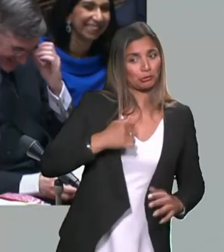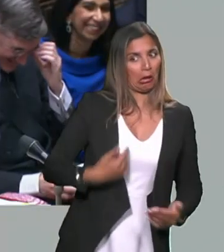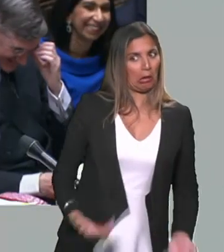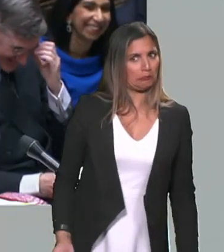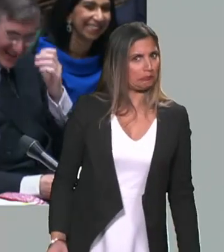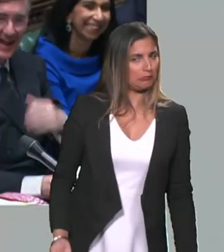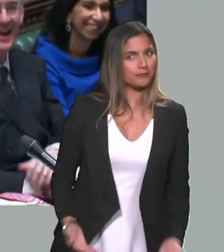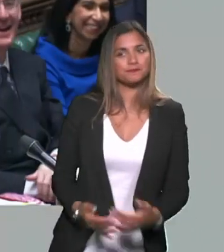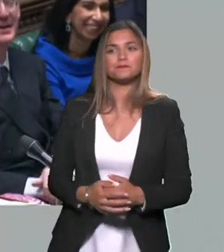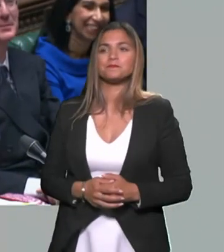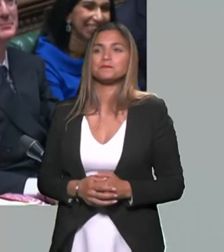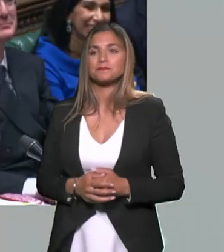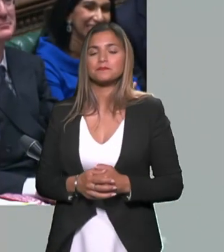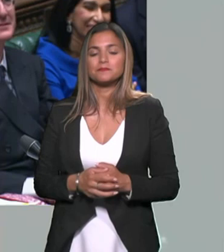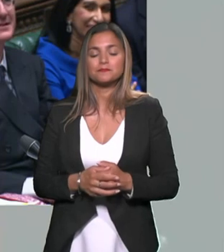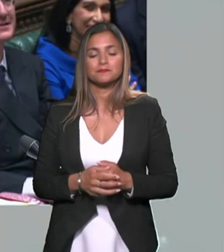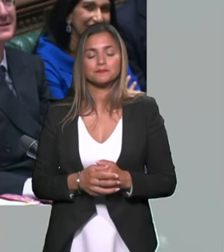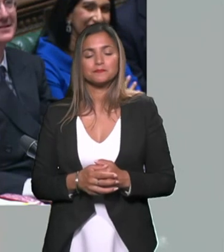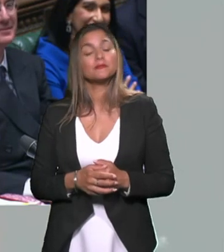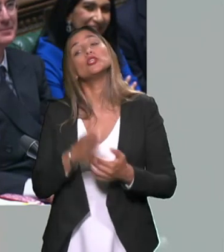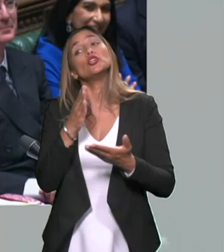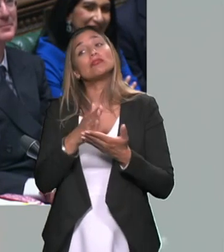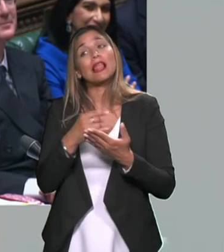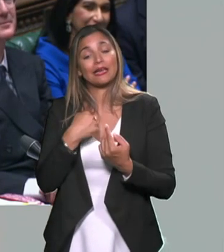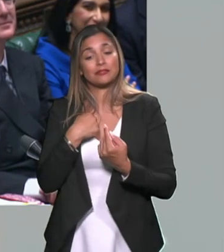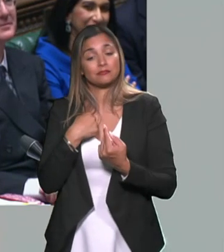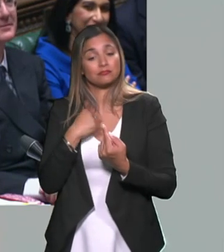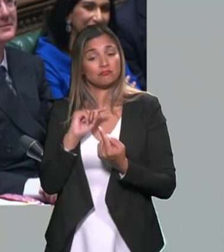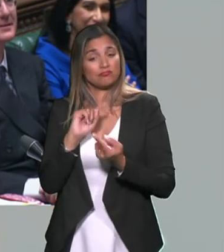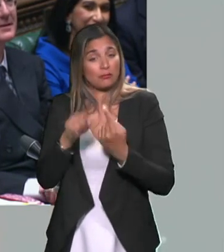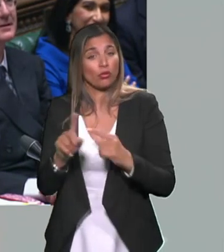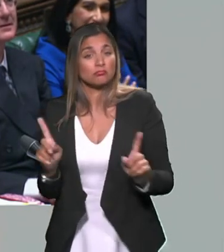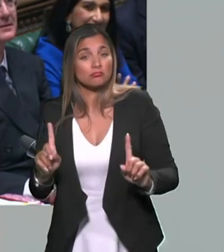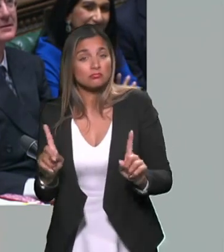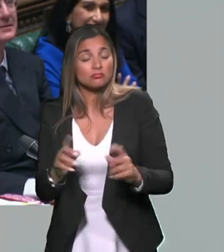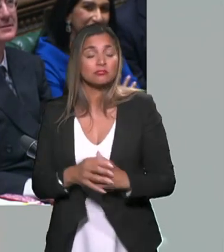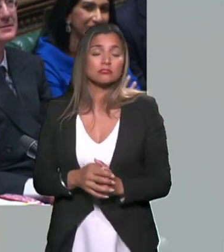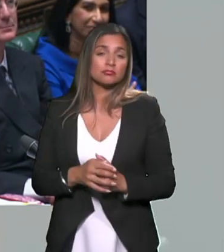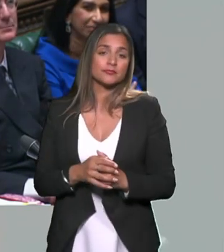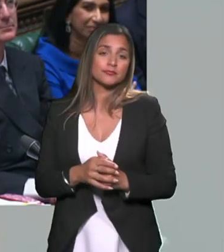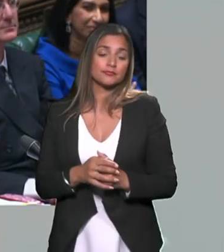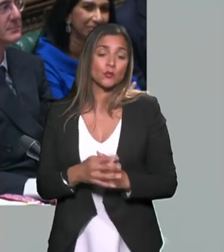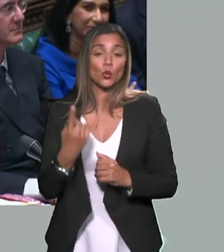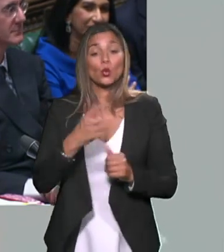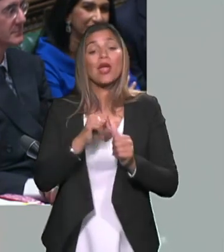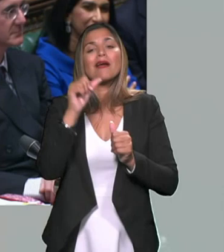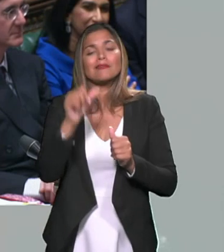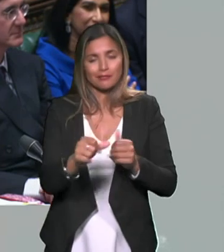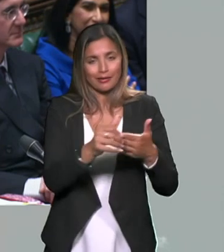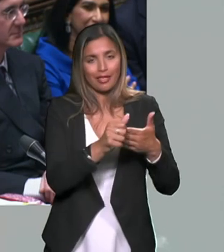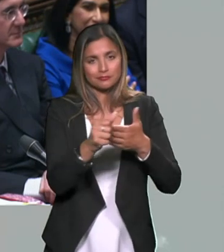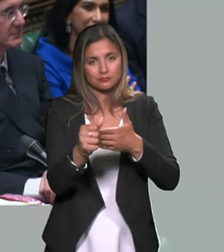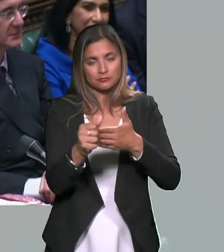Mr. Speaker, all I would say to him is that I think that the next leader of my